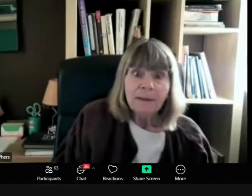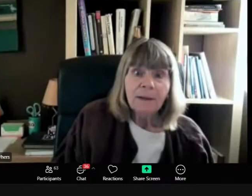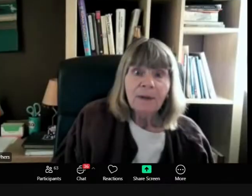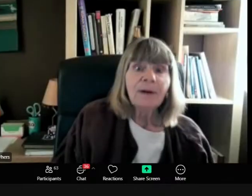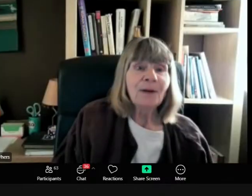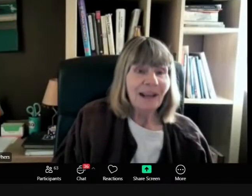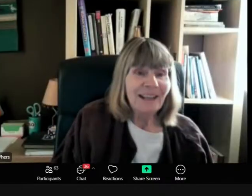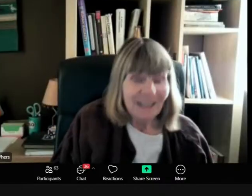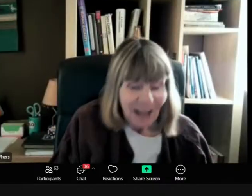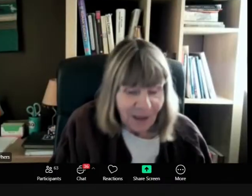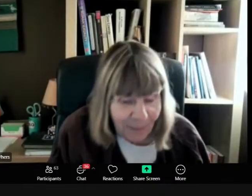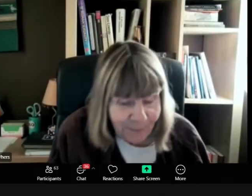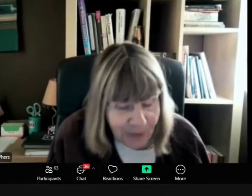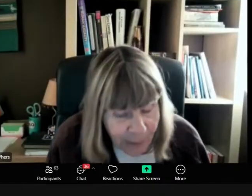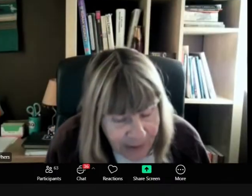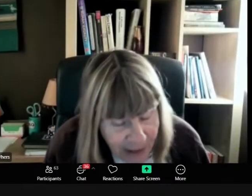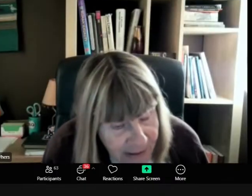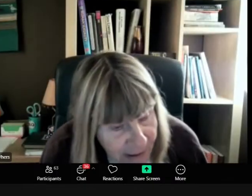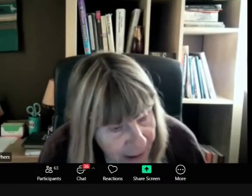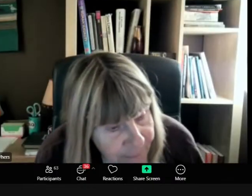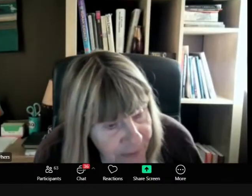you. Okay.